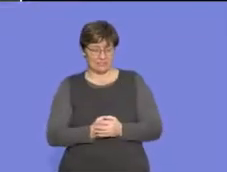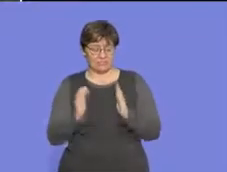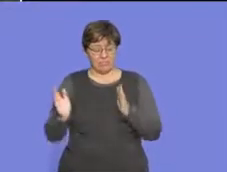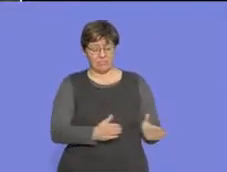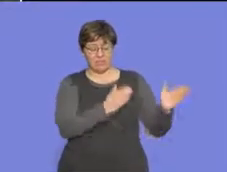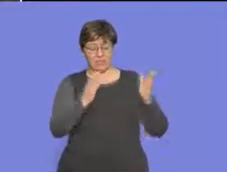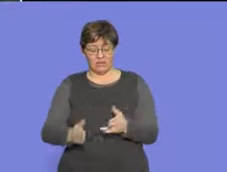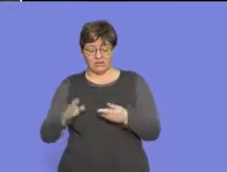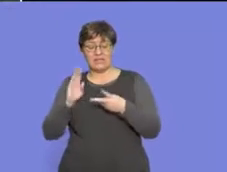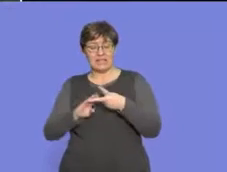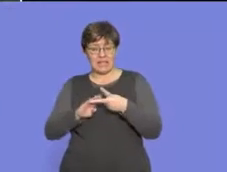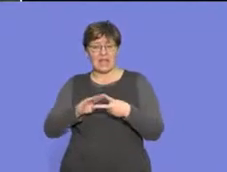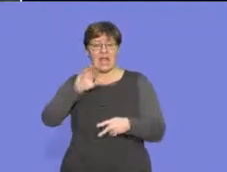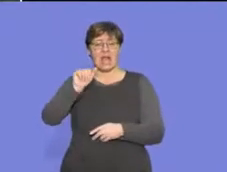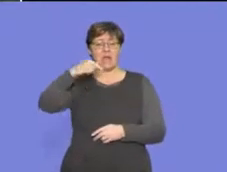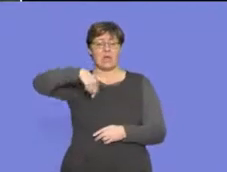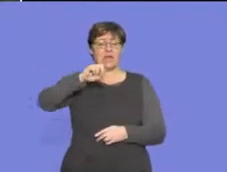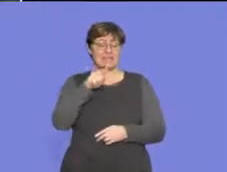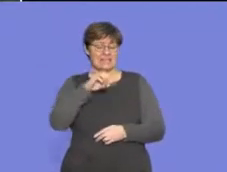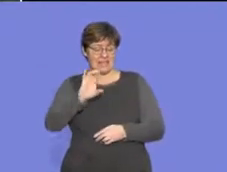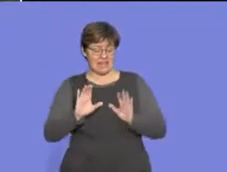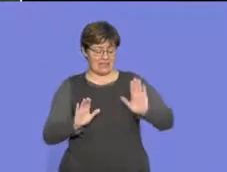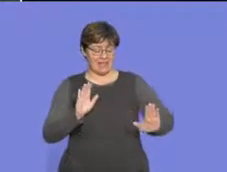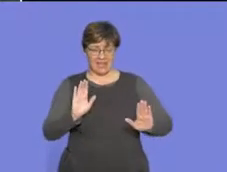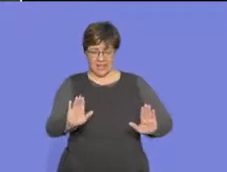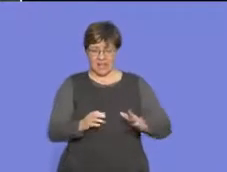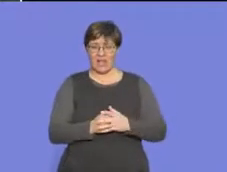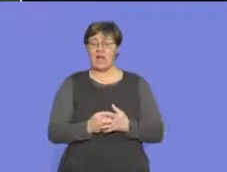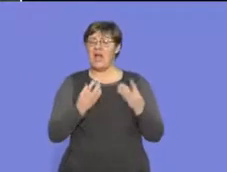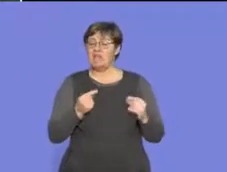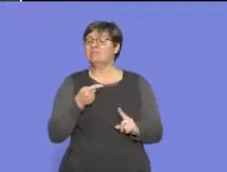of the aquatic biosystems, we're going to unpack those in a little while. So